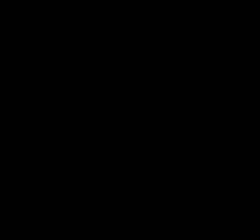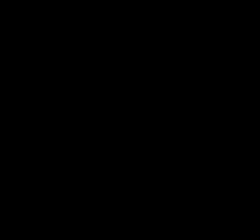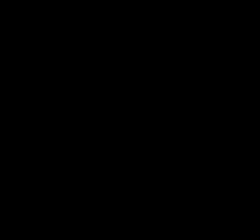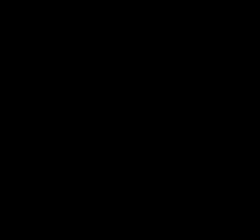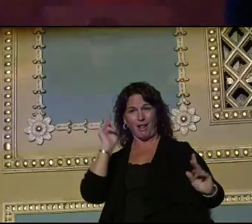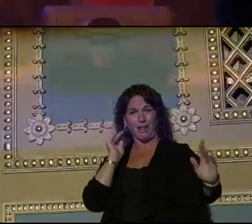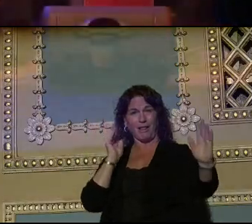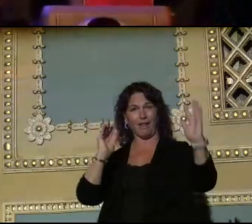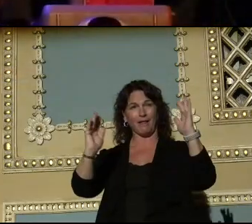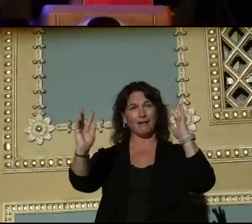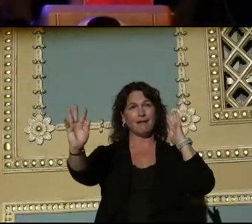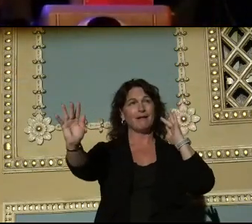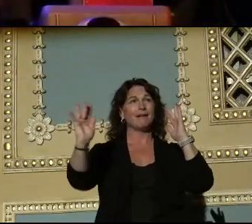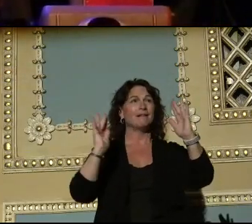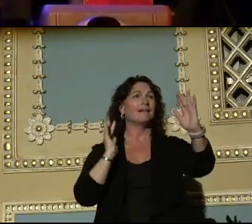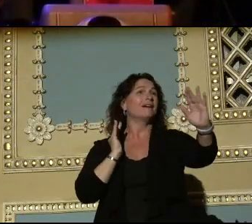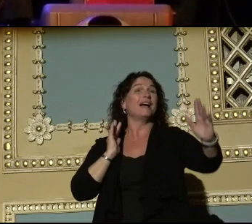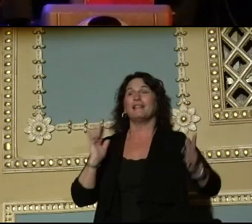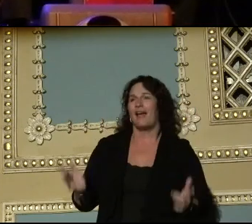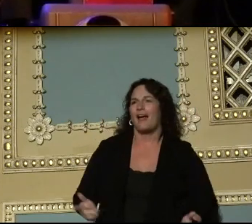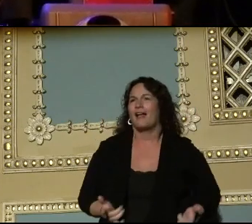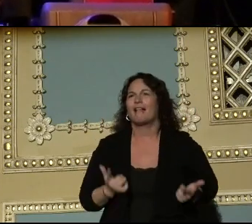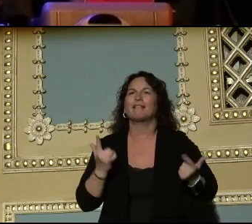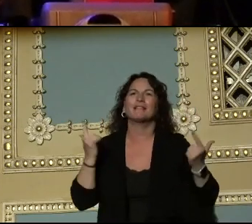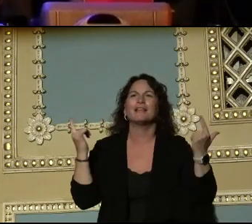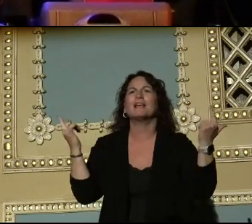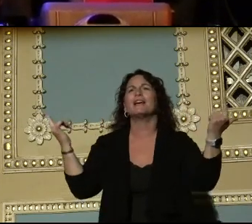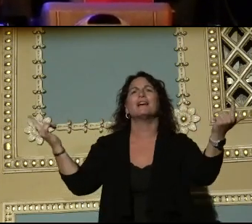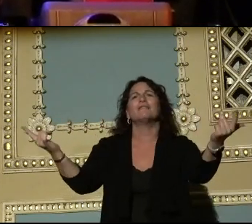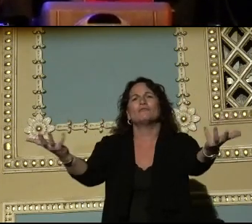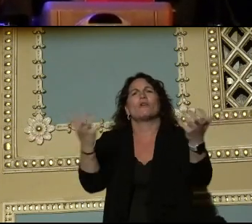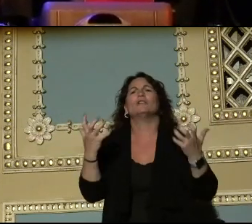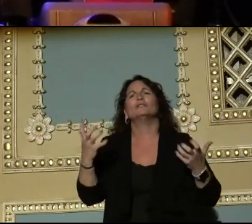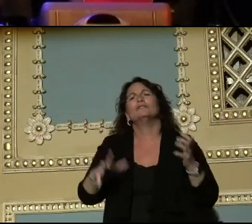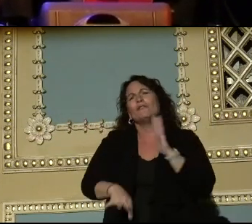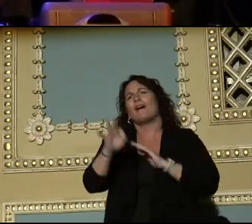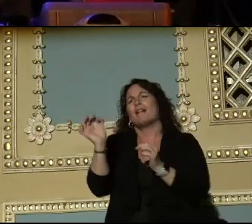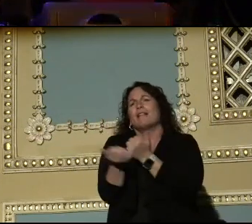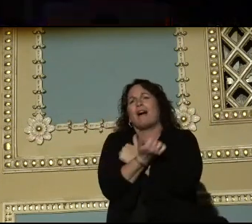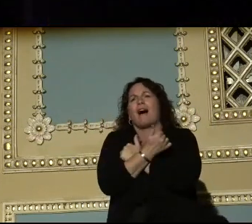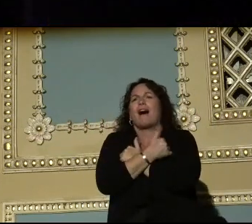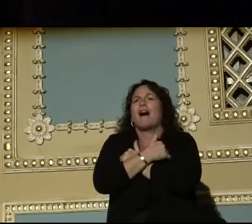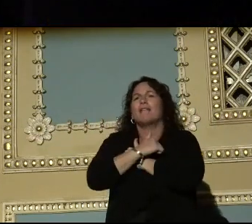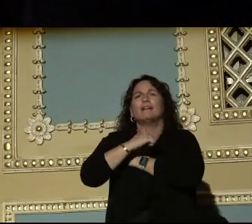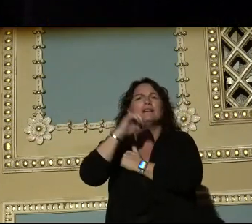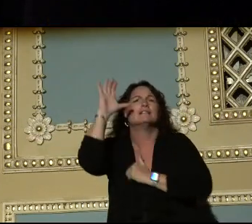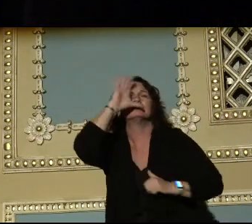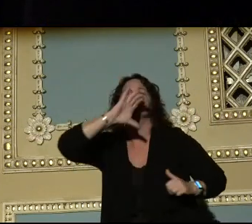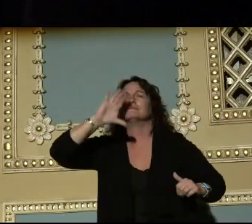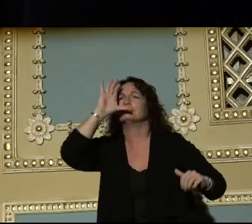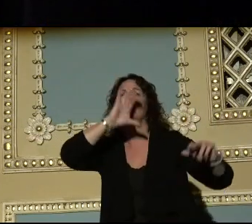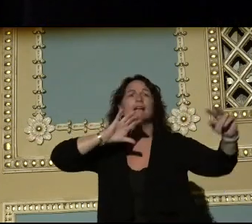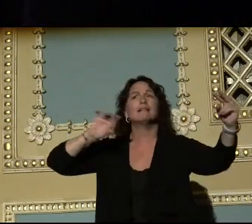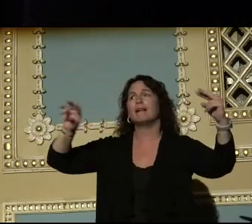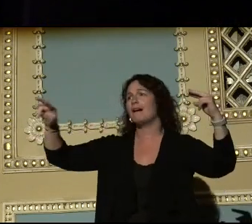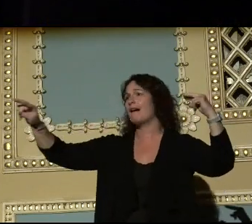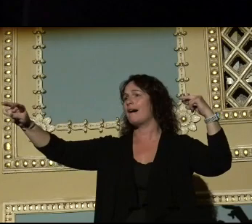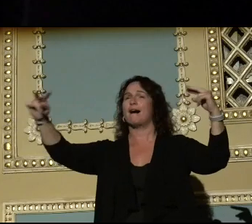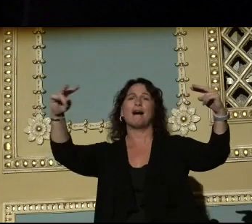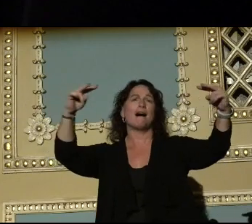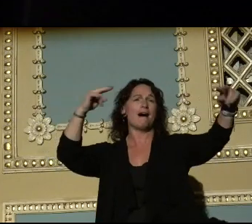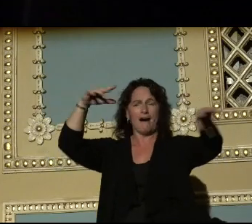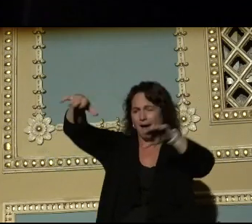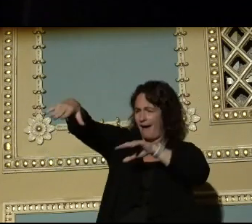living just to find emotion, hiding somewhere in the